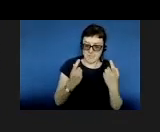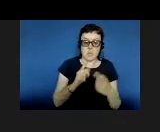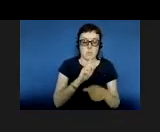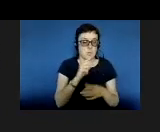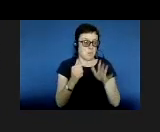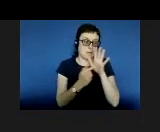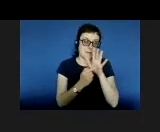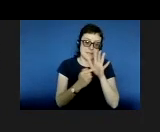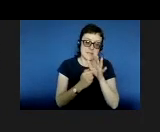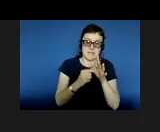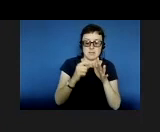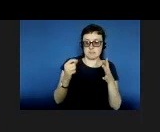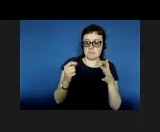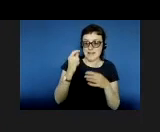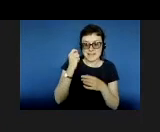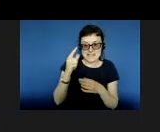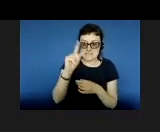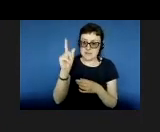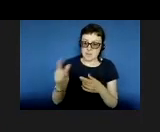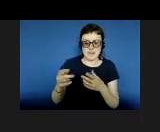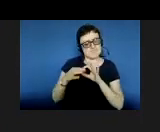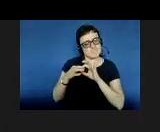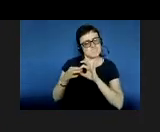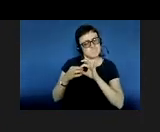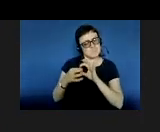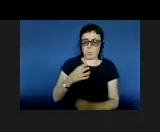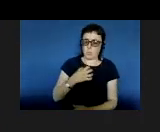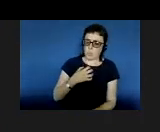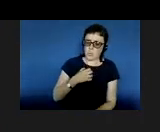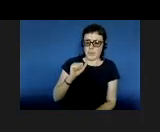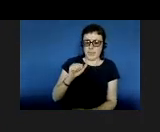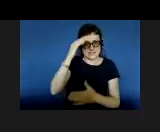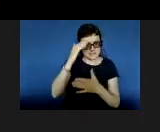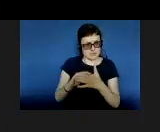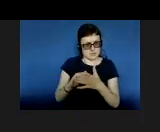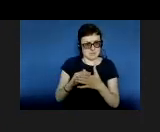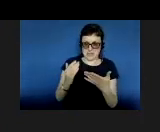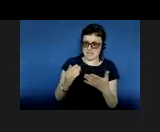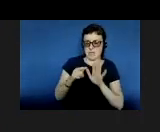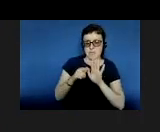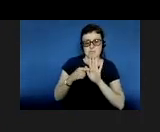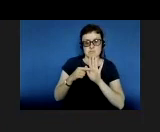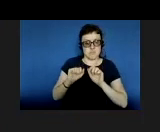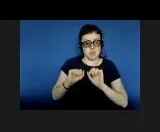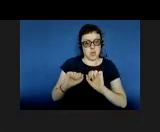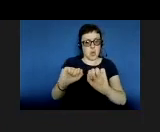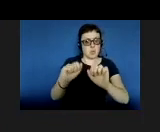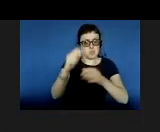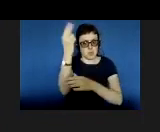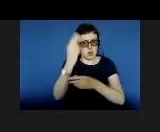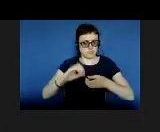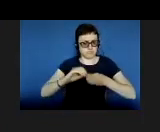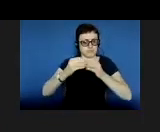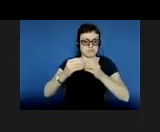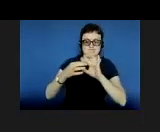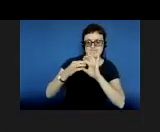resonated with them or their own personal experience. And they then responded creatively in their own individual ways to these collections. And